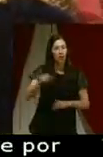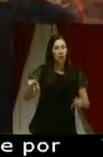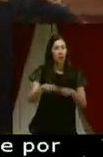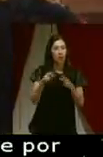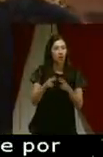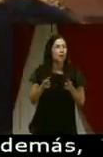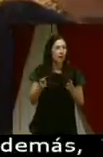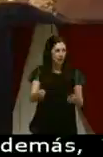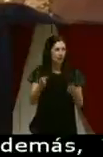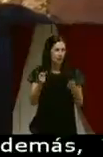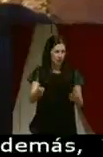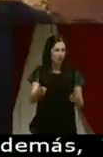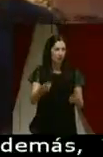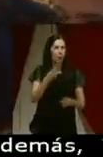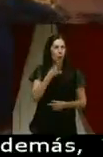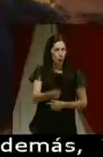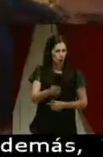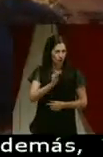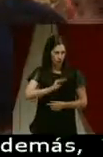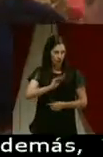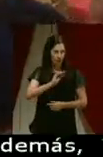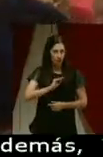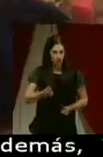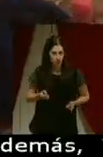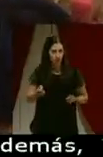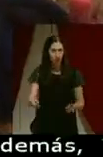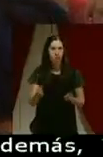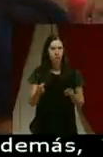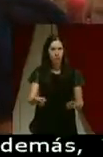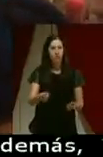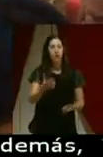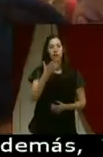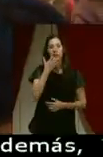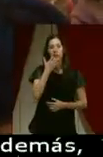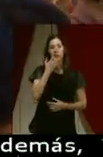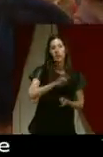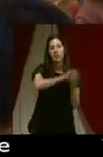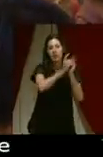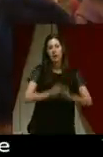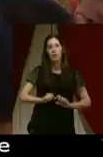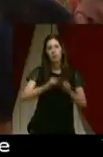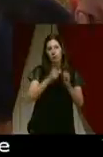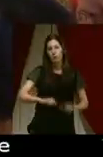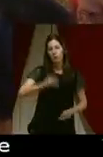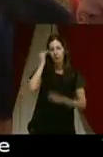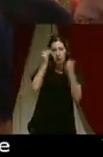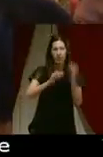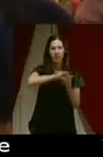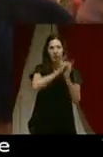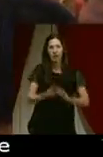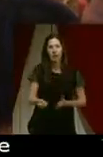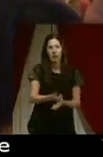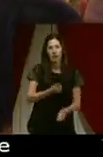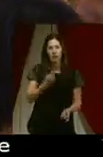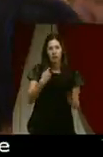should take that into account. It costs a lot of effort to these things, and if